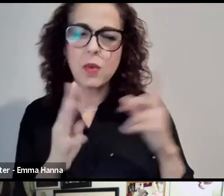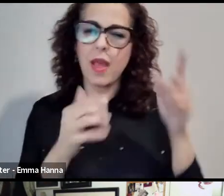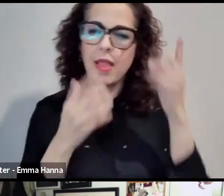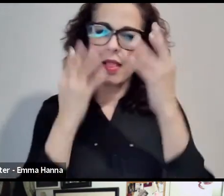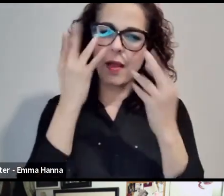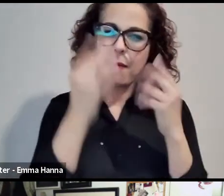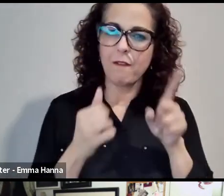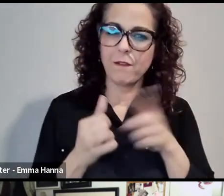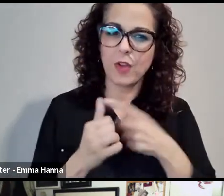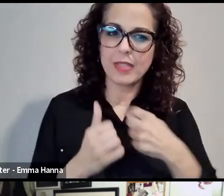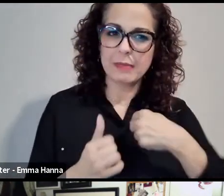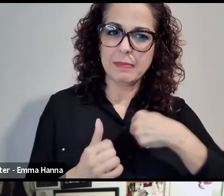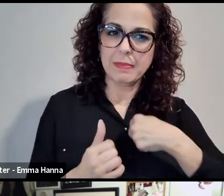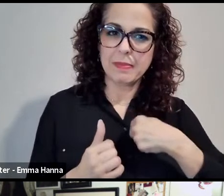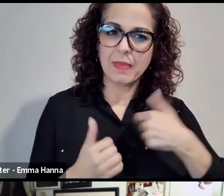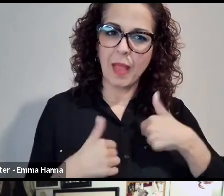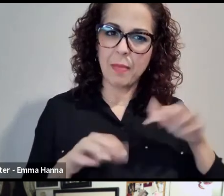has